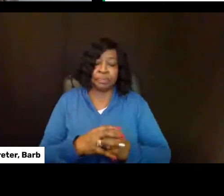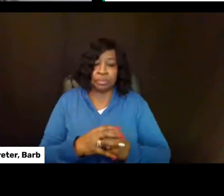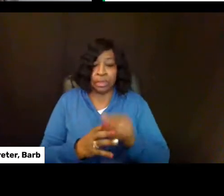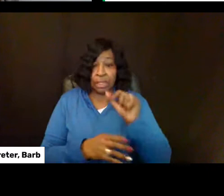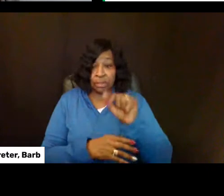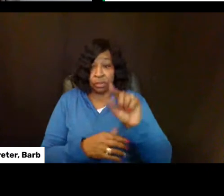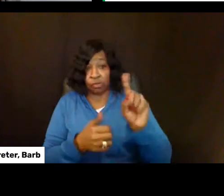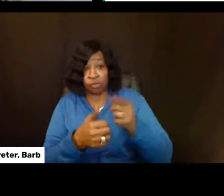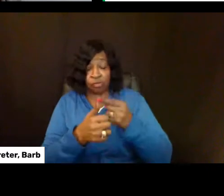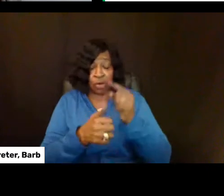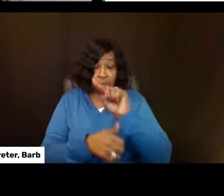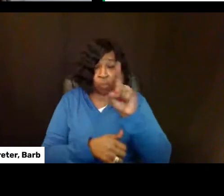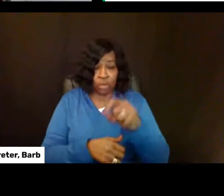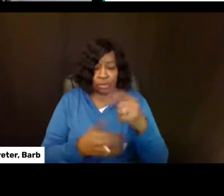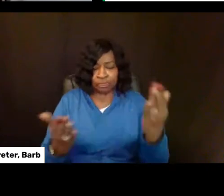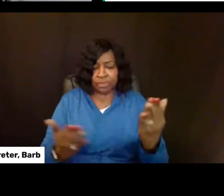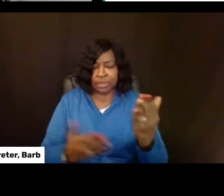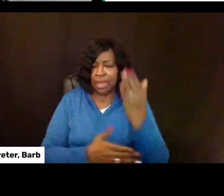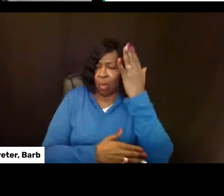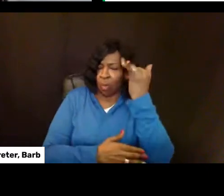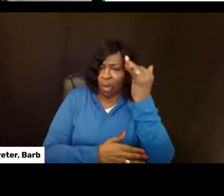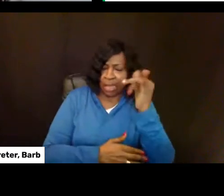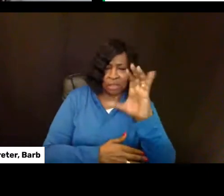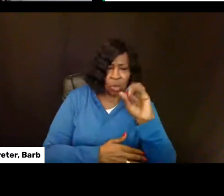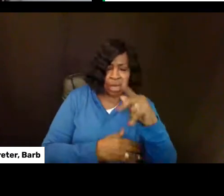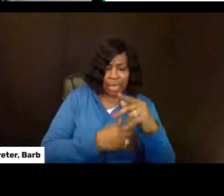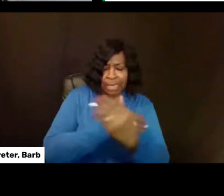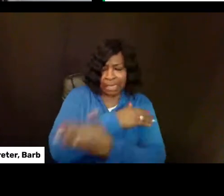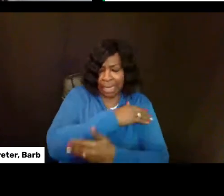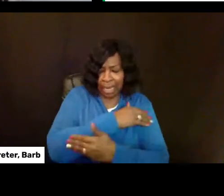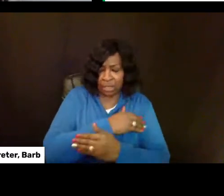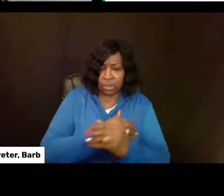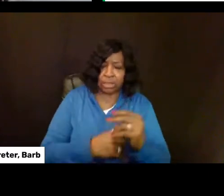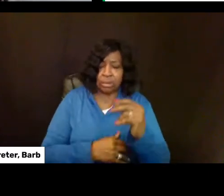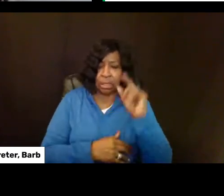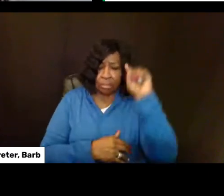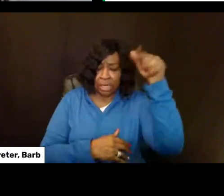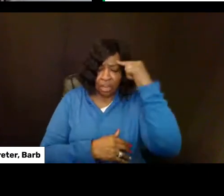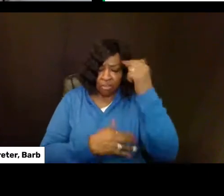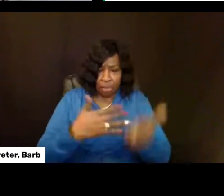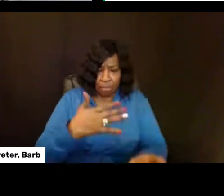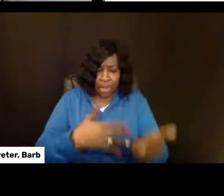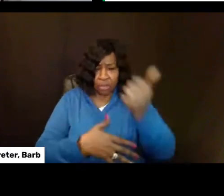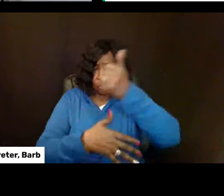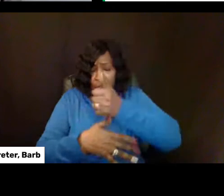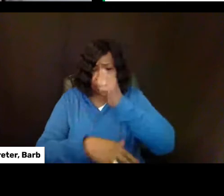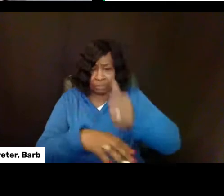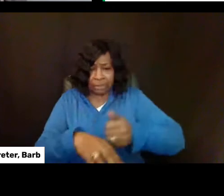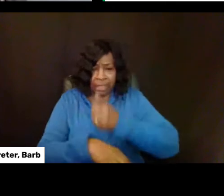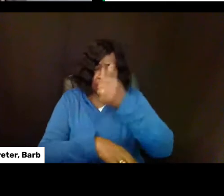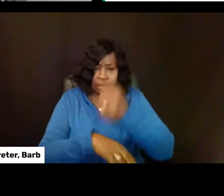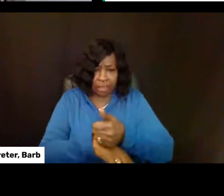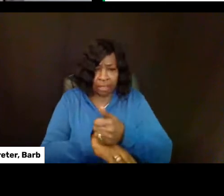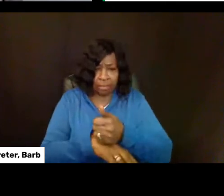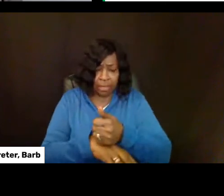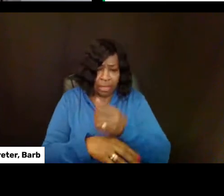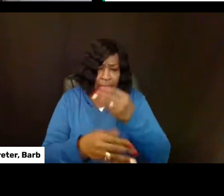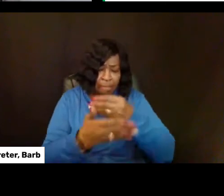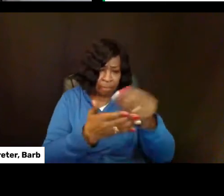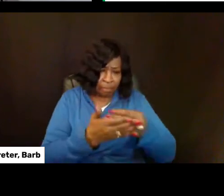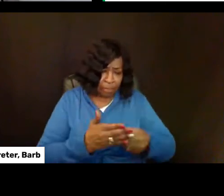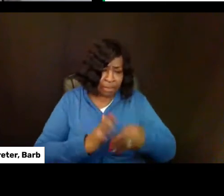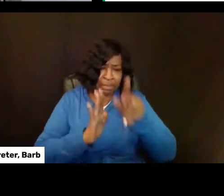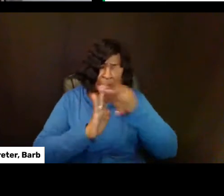is, why is Cook County government prioritizing the implementation of the good food purchasing policy? And